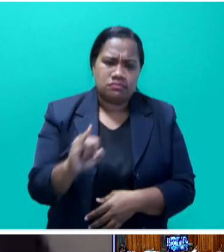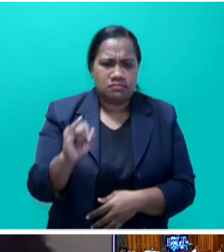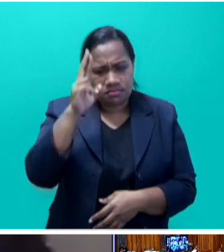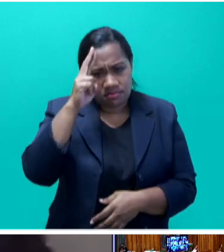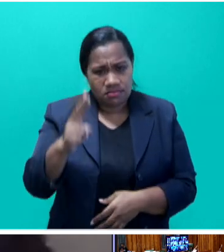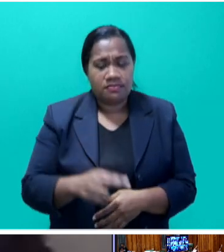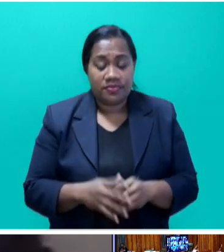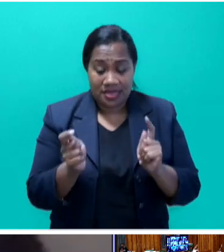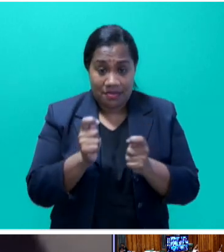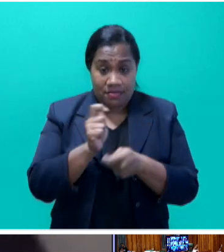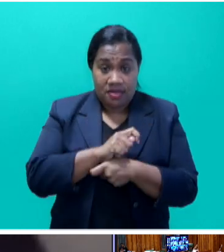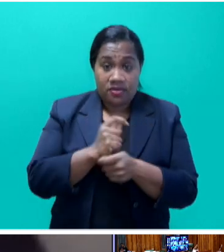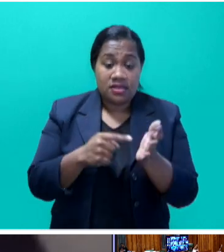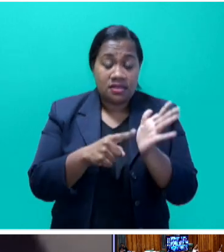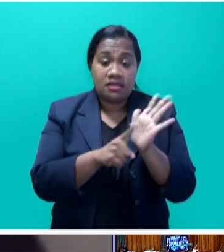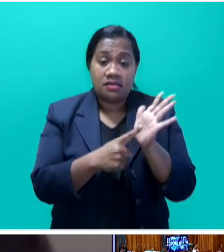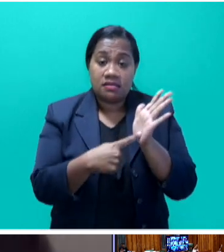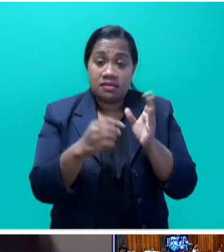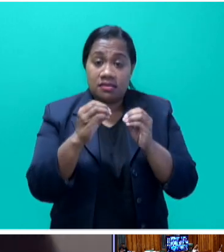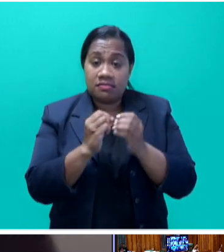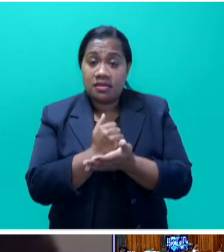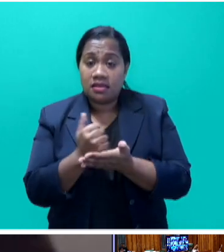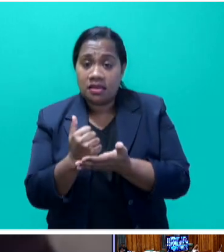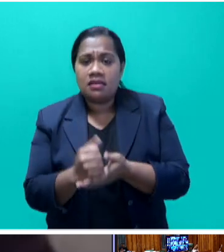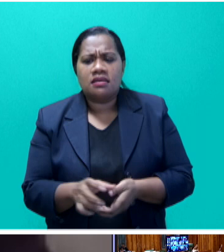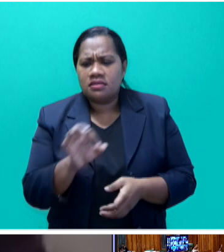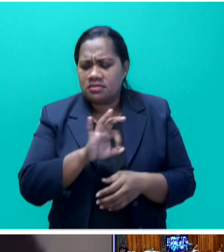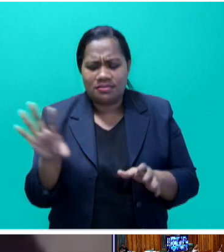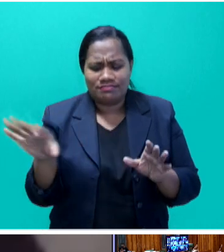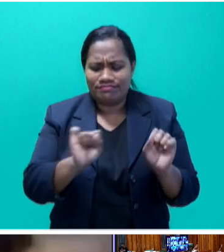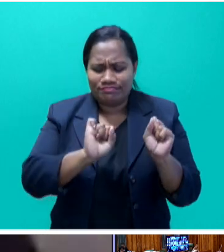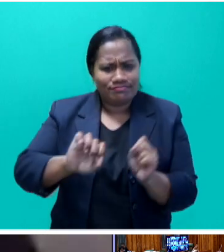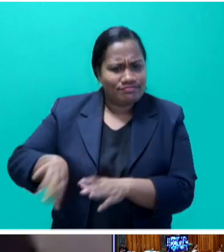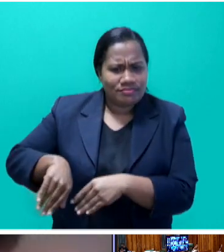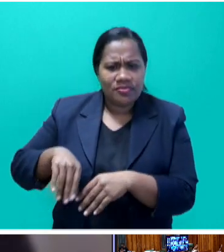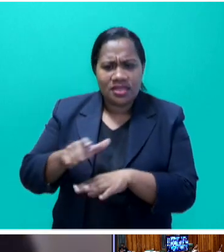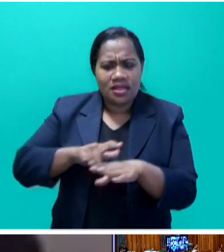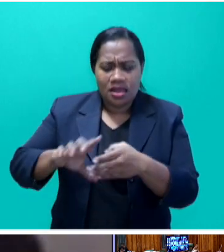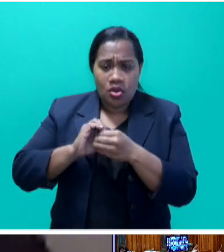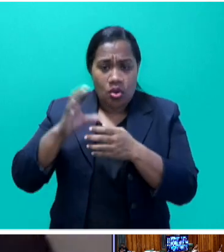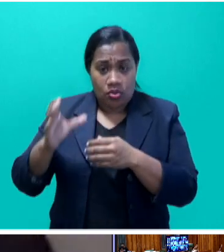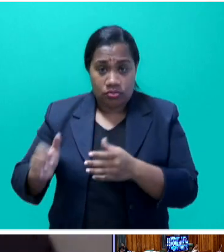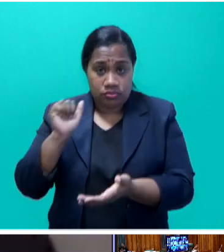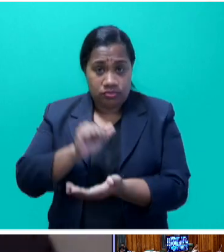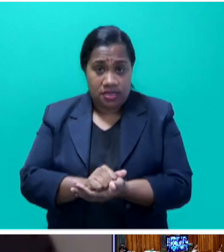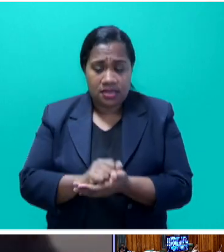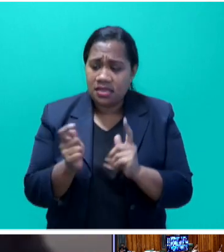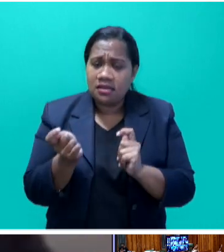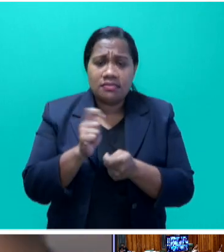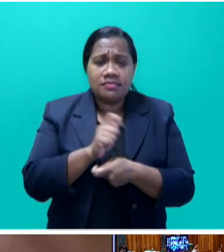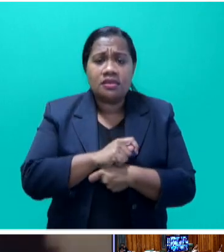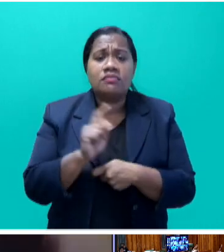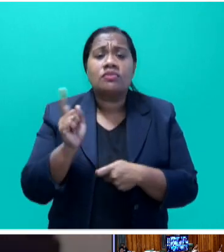to the TLTB Act is not taking away any landowners' rights. The amendments will simply make service delivery